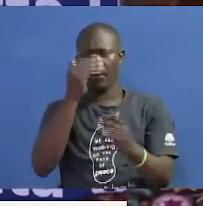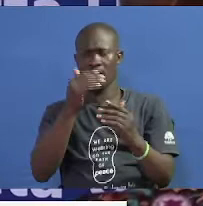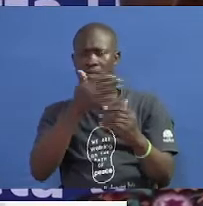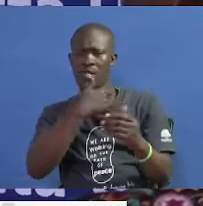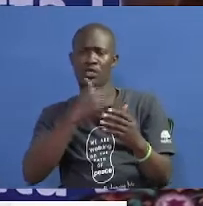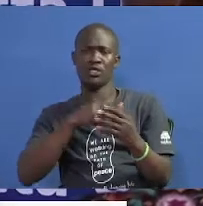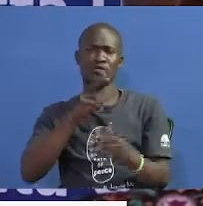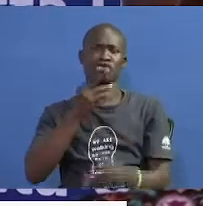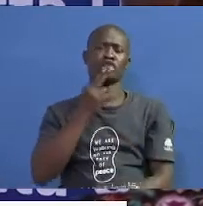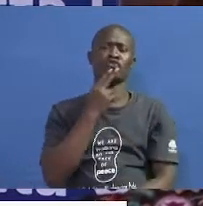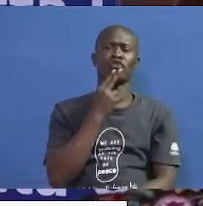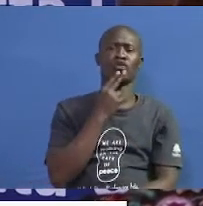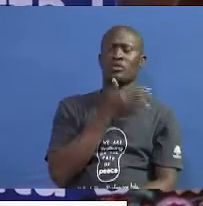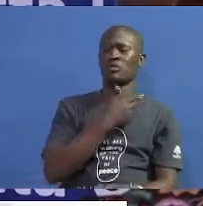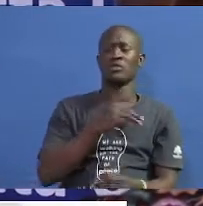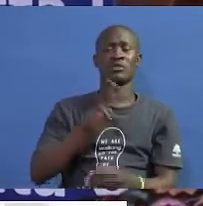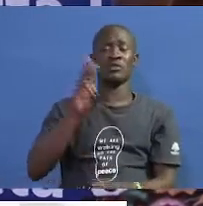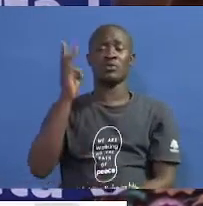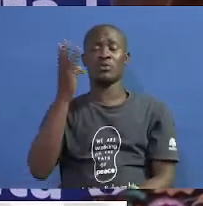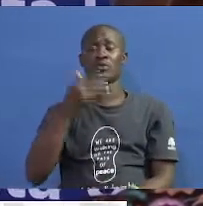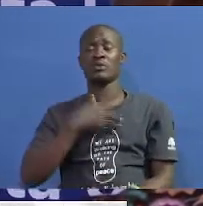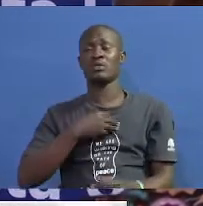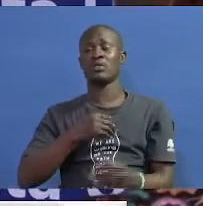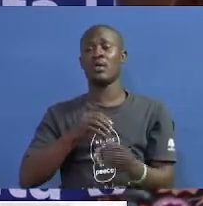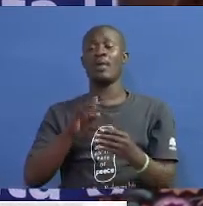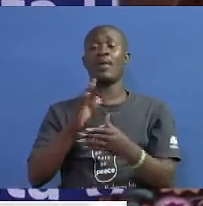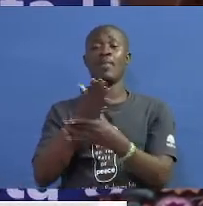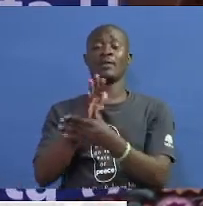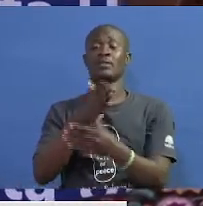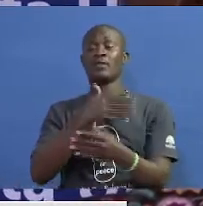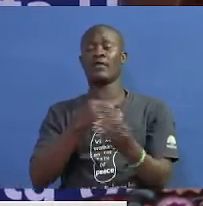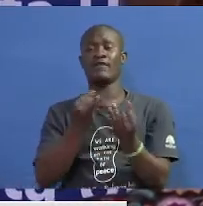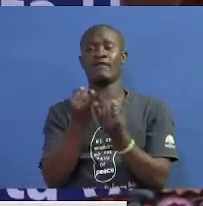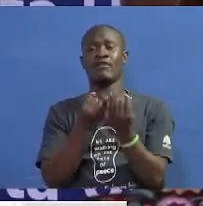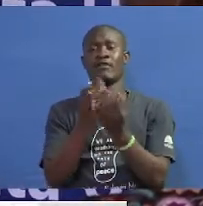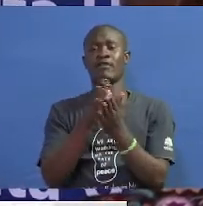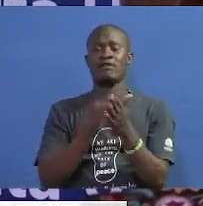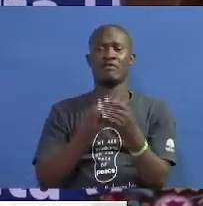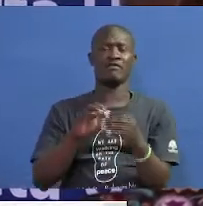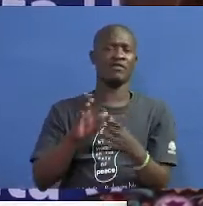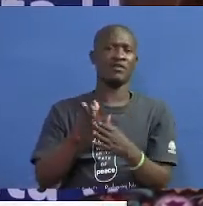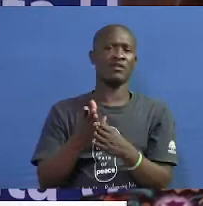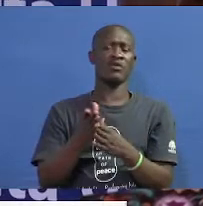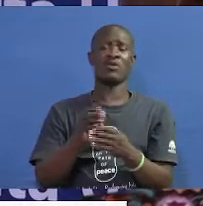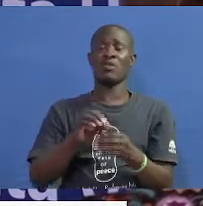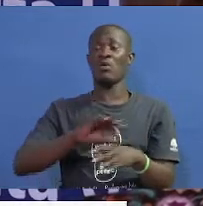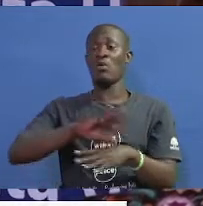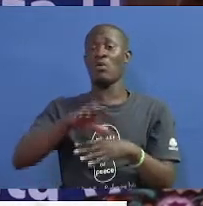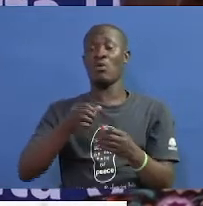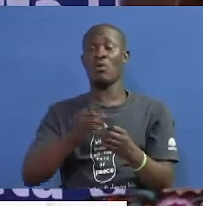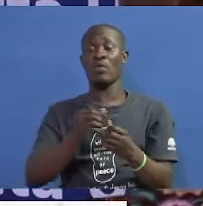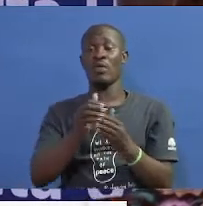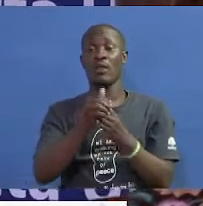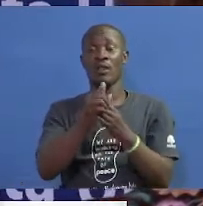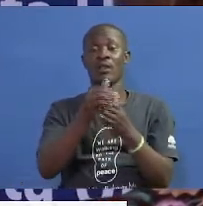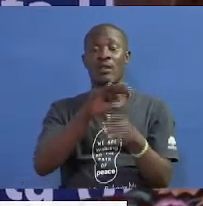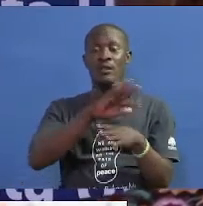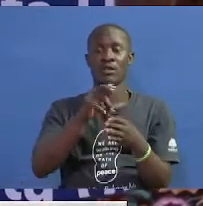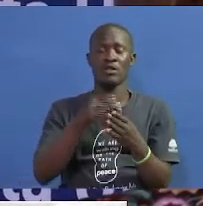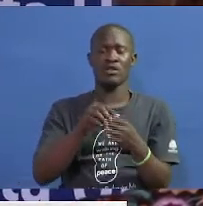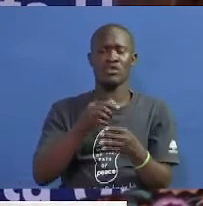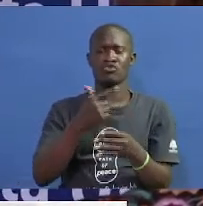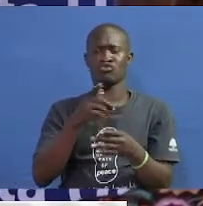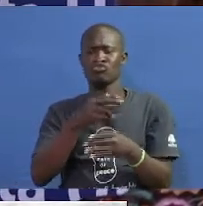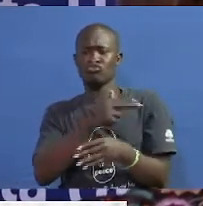this week. And then Wednesday, Thursday, and Friday are going to be the clinical times where, with their instructors, they're going to go to 5 different